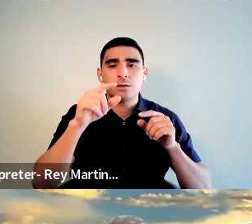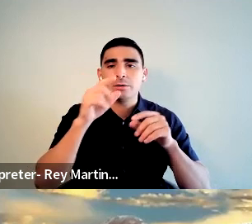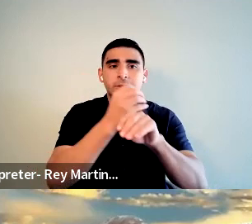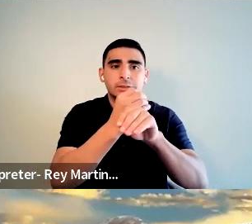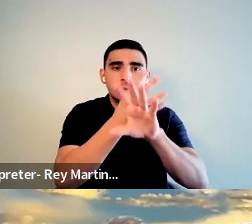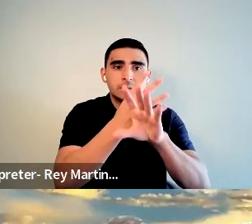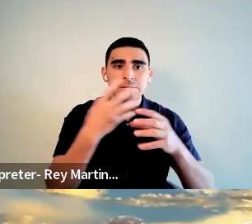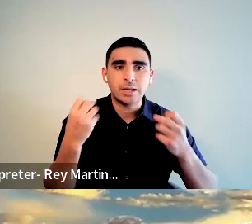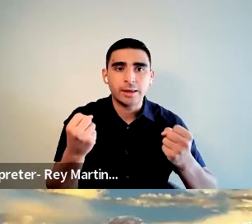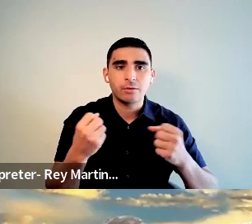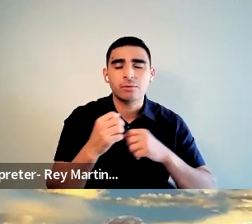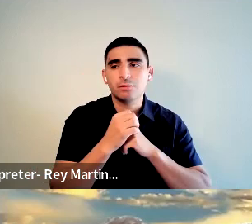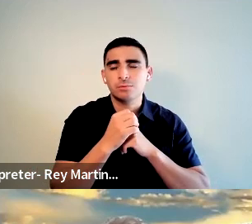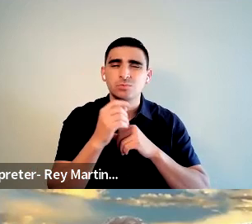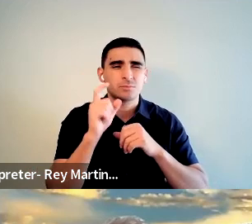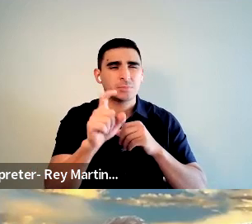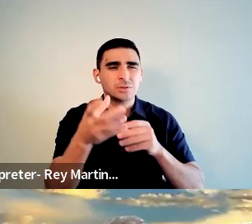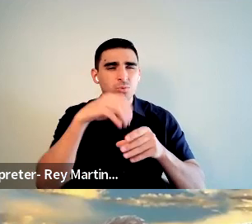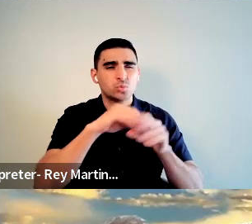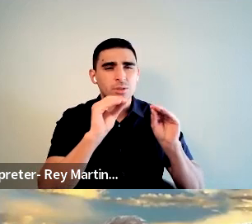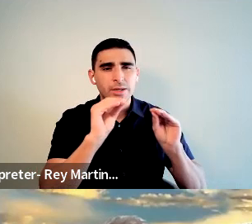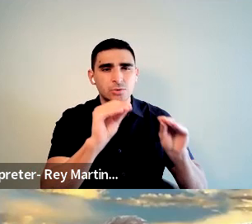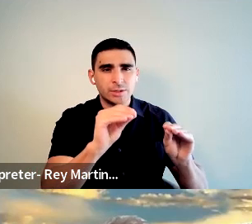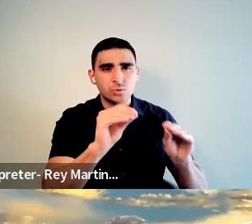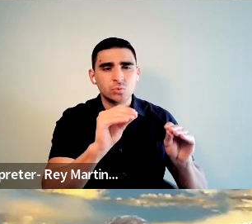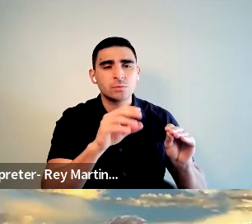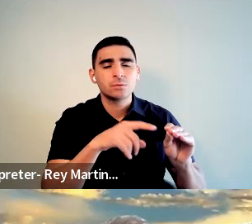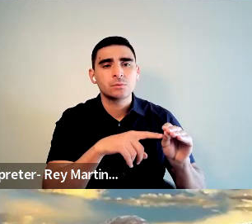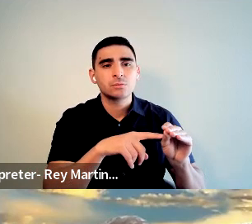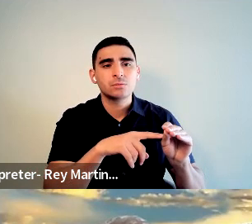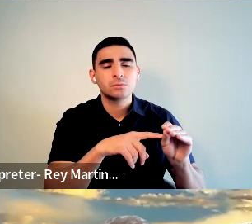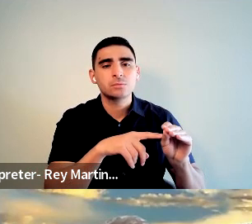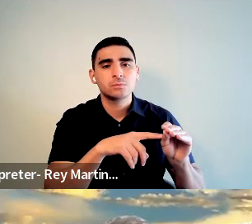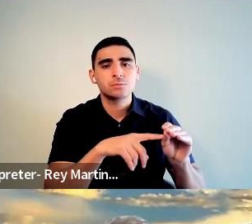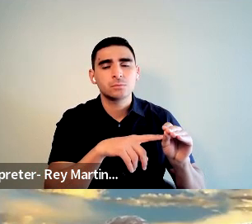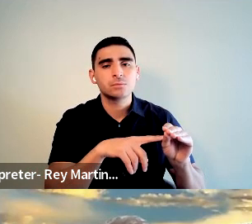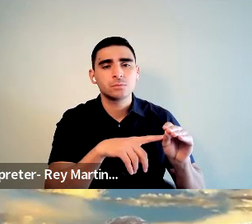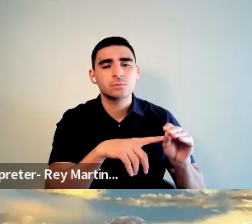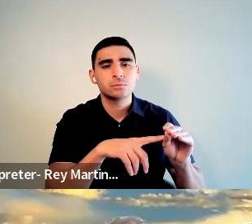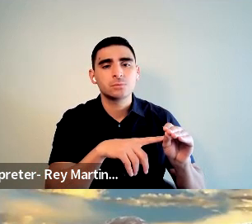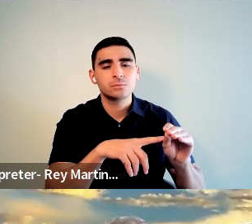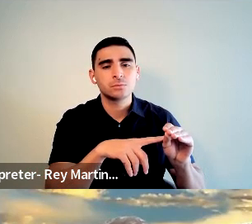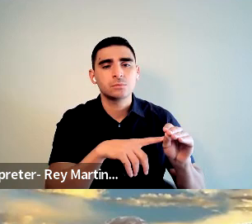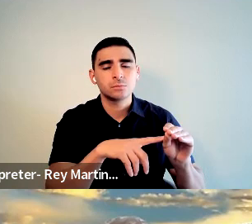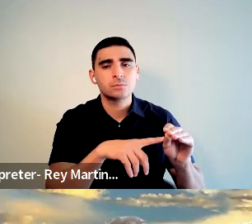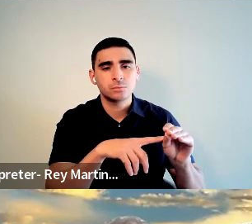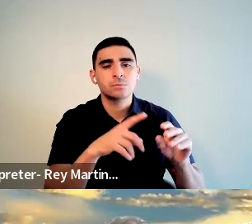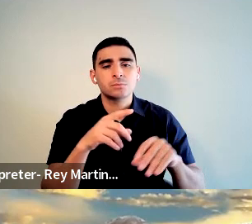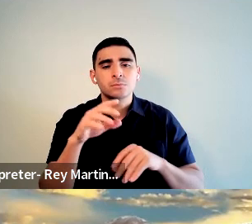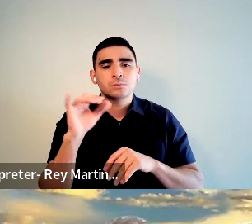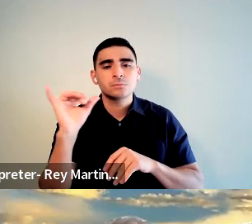there has to be an educational piece involved there also. And then we talked